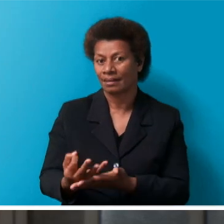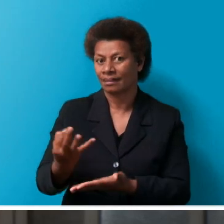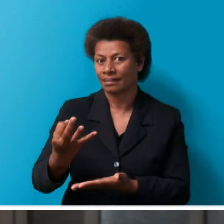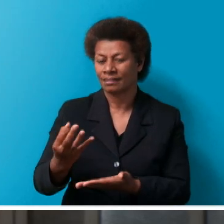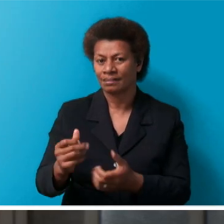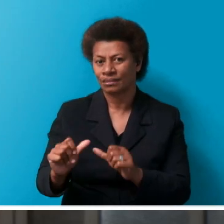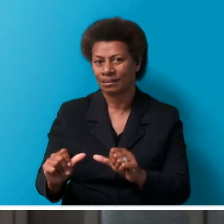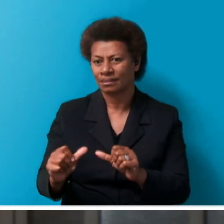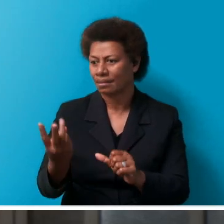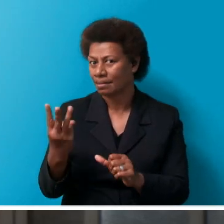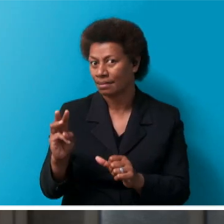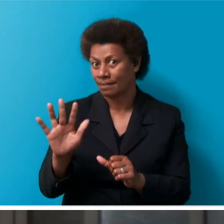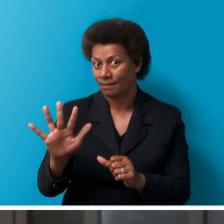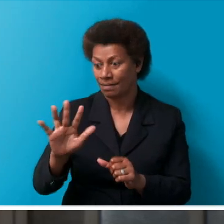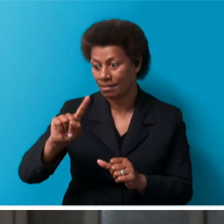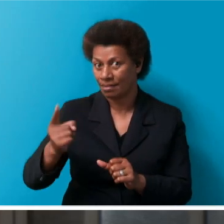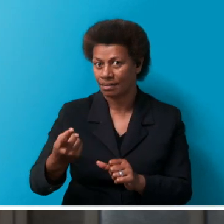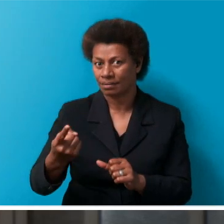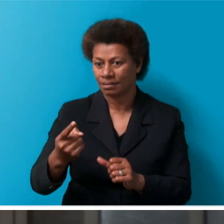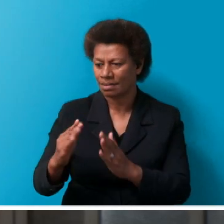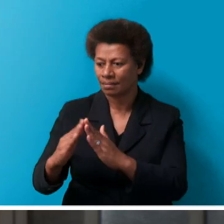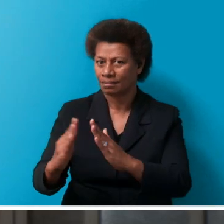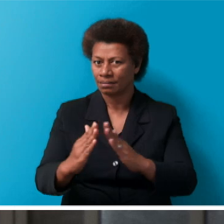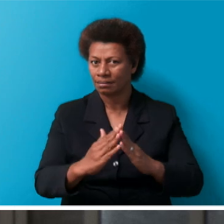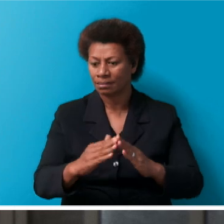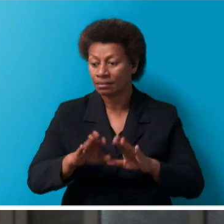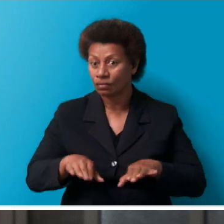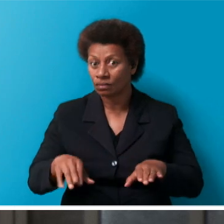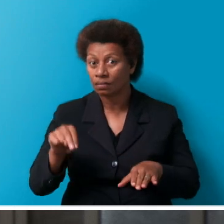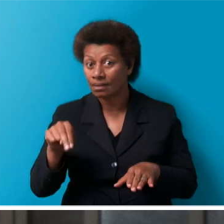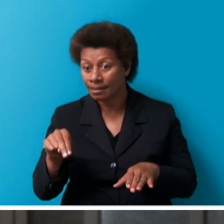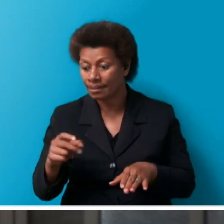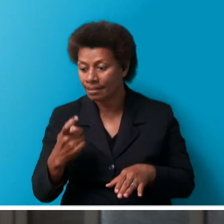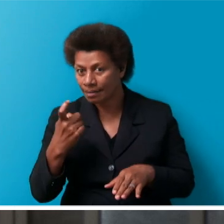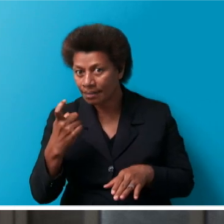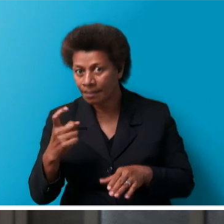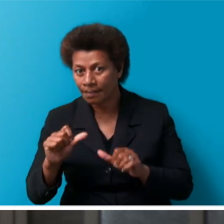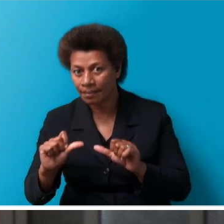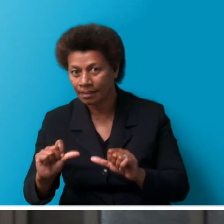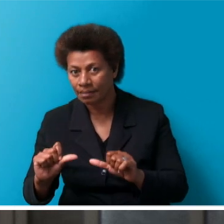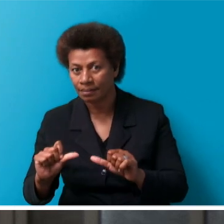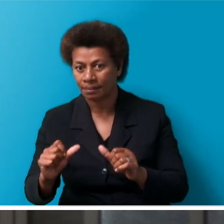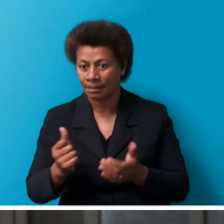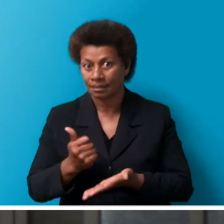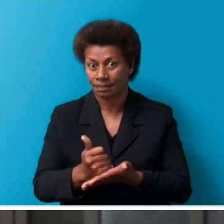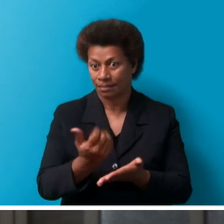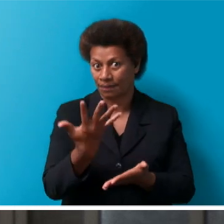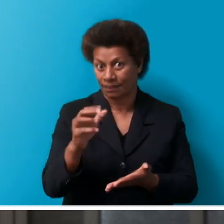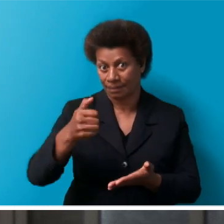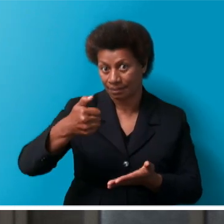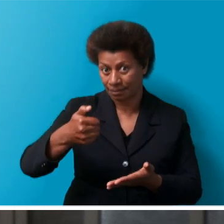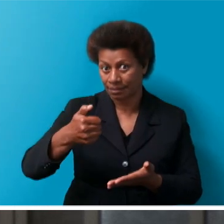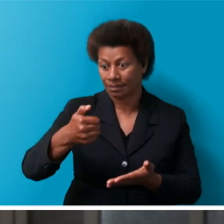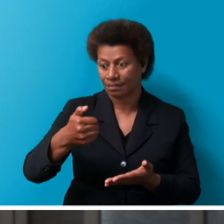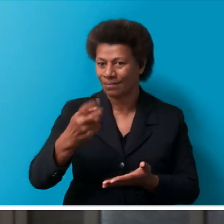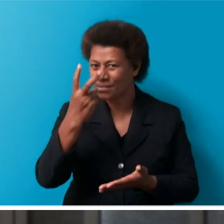35,000 vulnerable households and children that are in need for care and protection. Support to 56,000 older